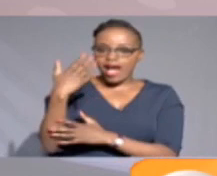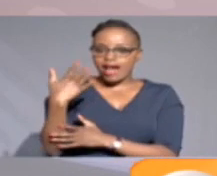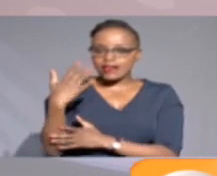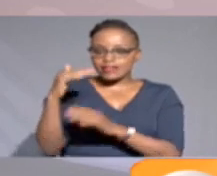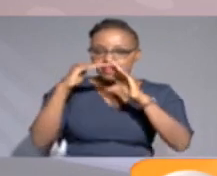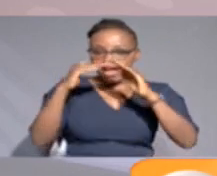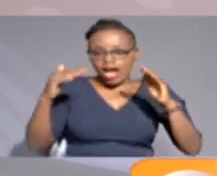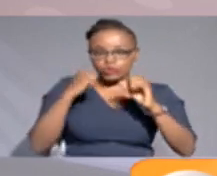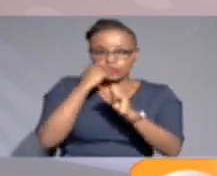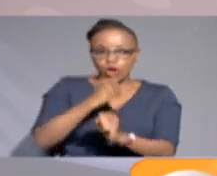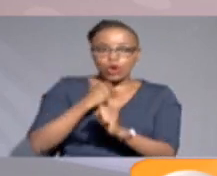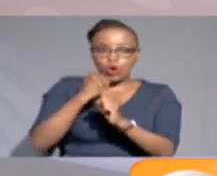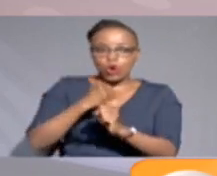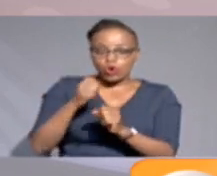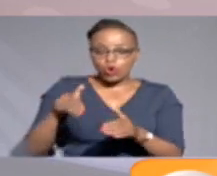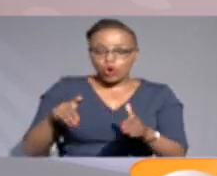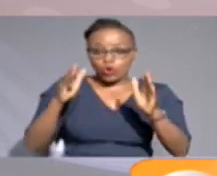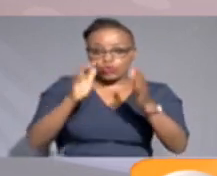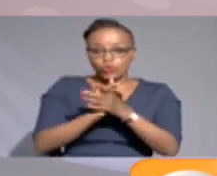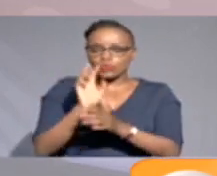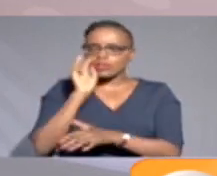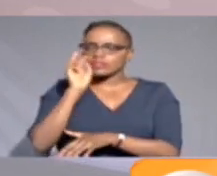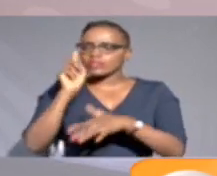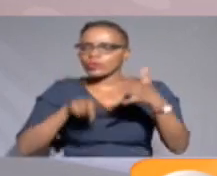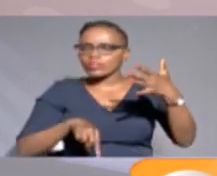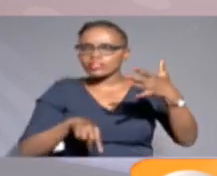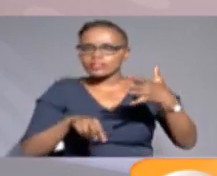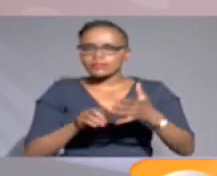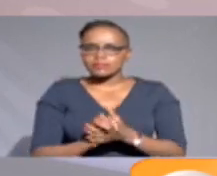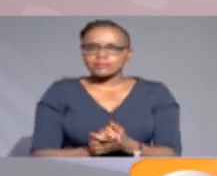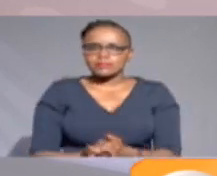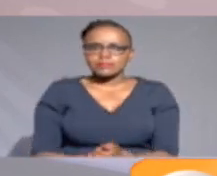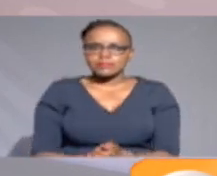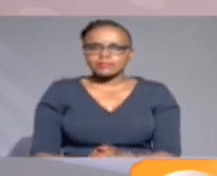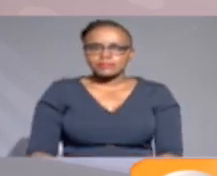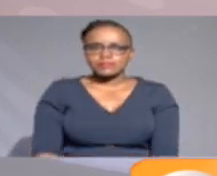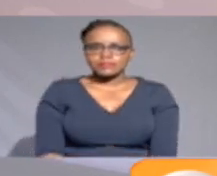Mall on Ngong Road. Wahiga, what are you looking at?